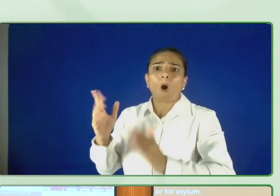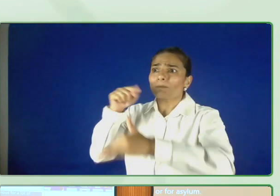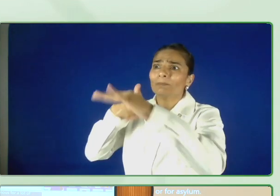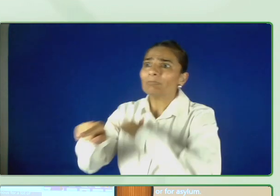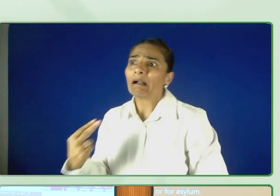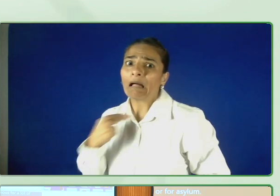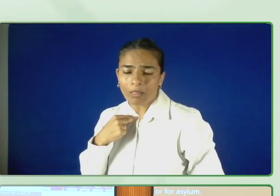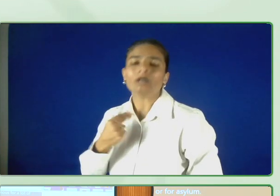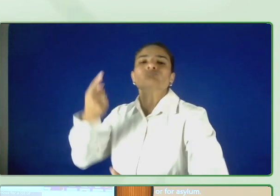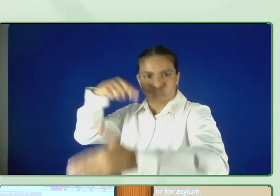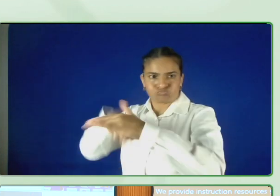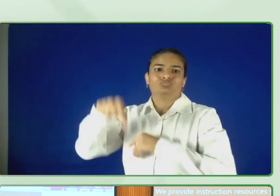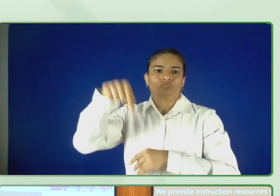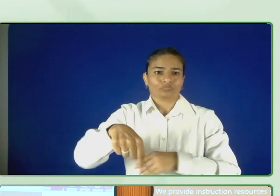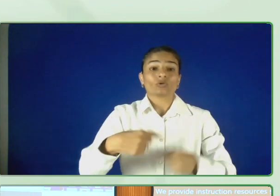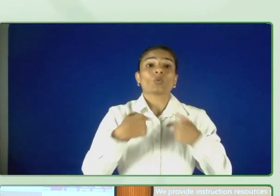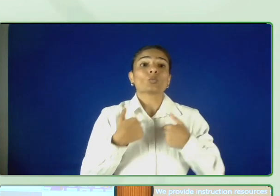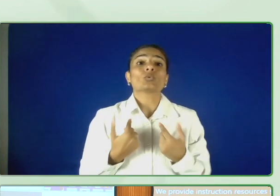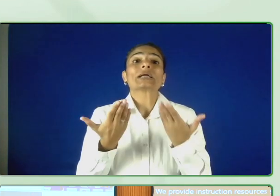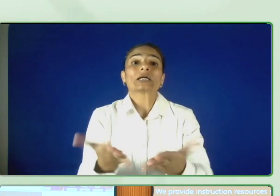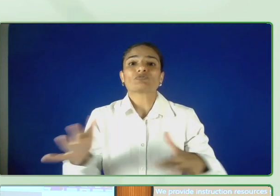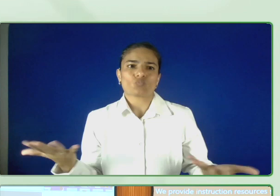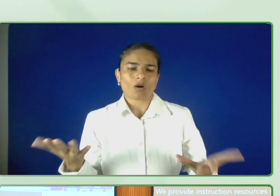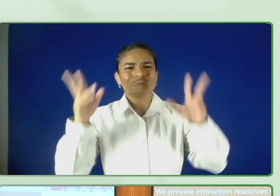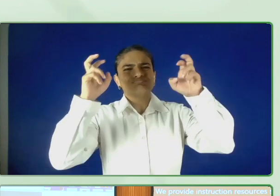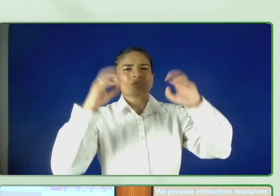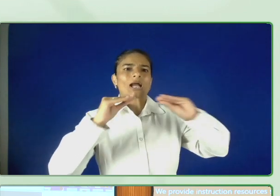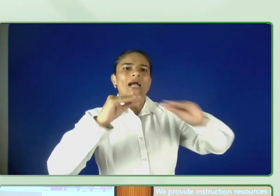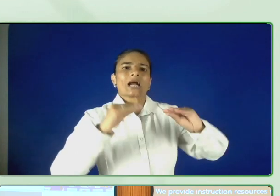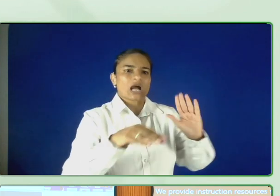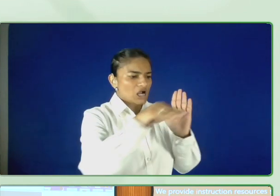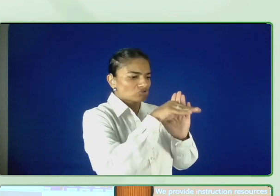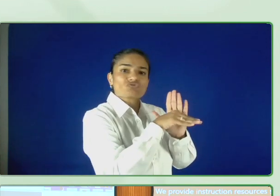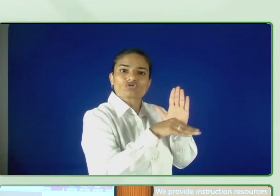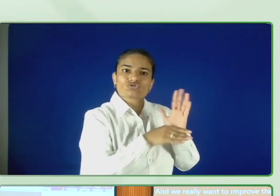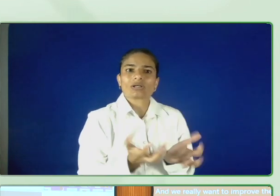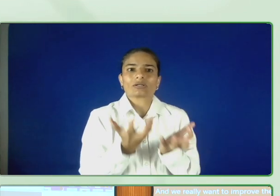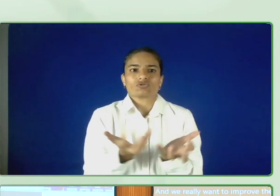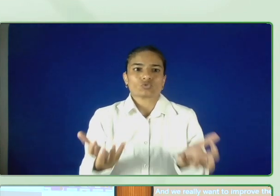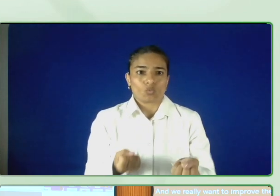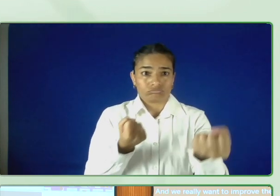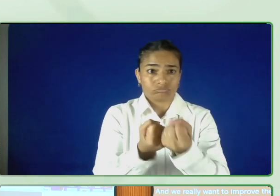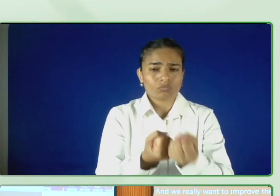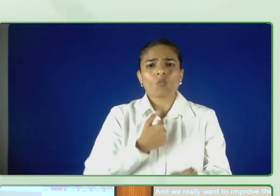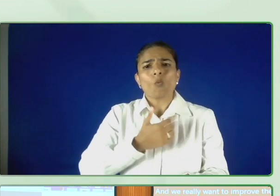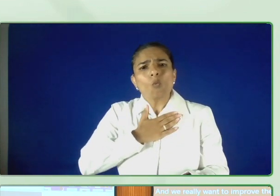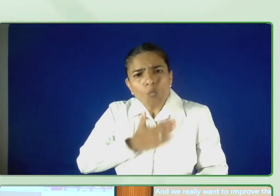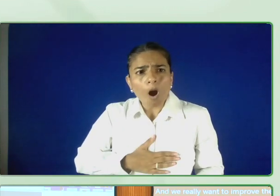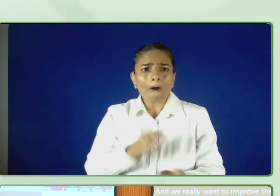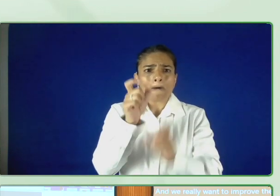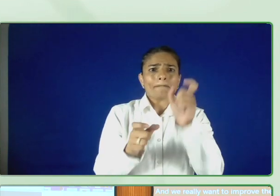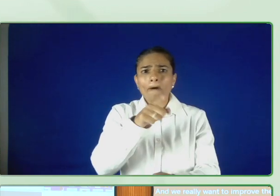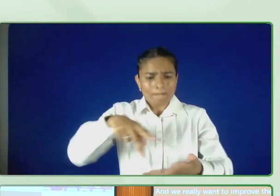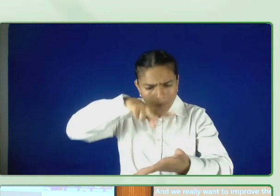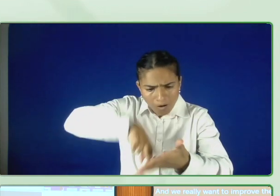and we really want to improve the literacy for them to become citizens, Americans,